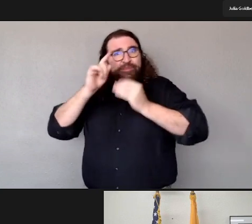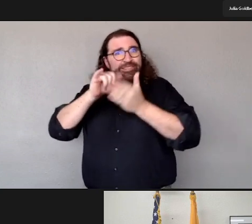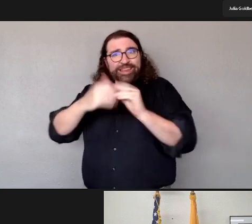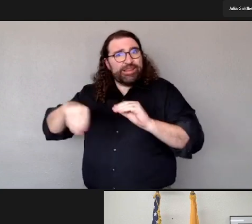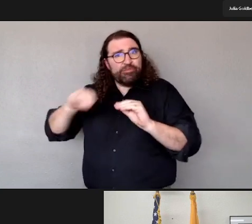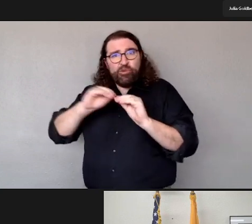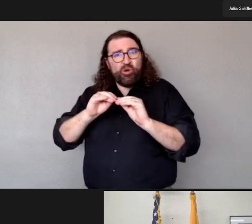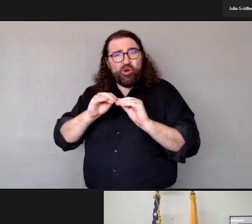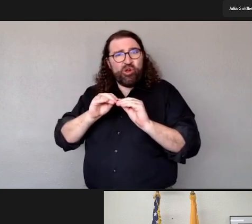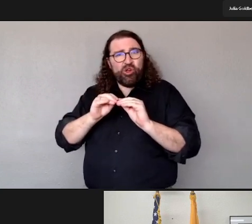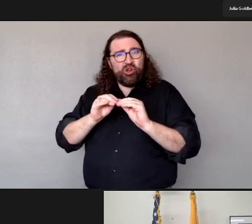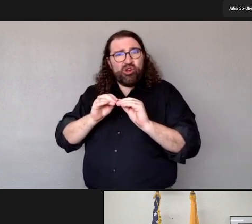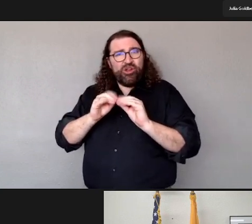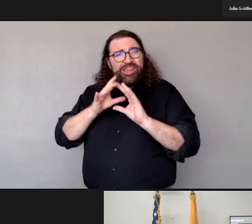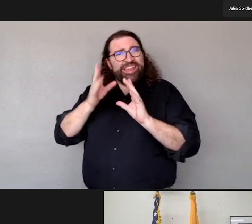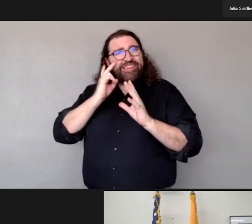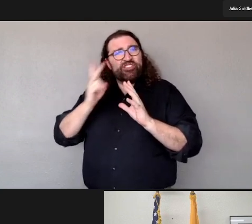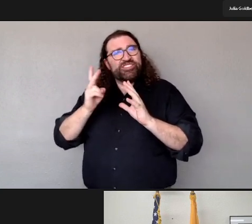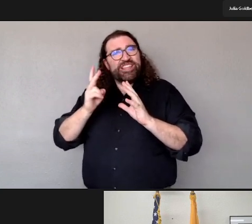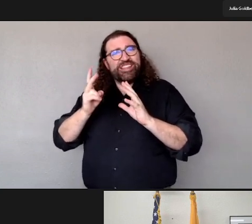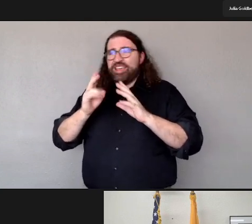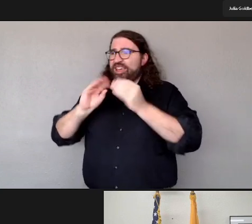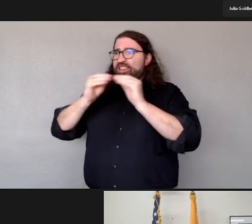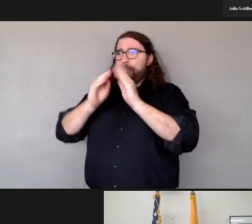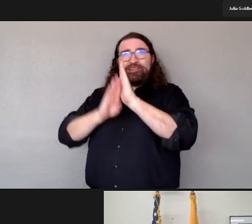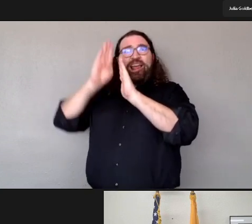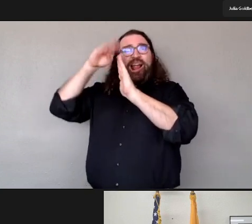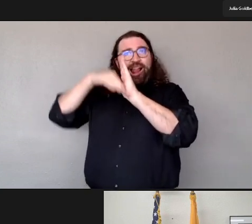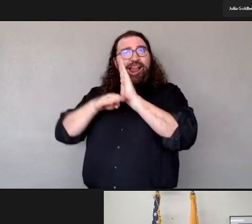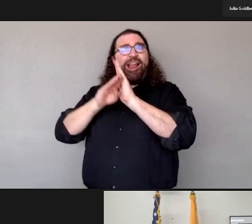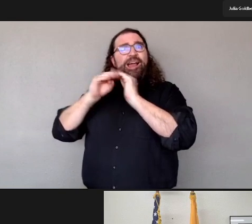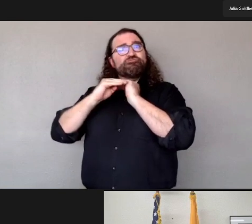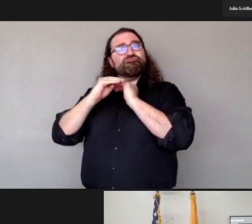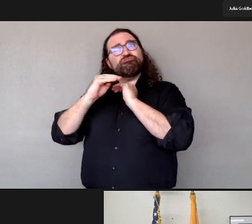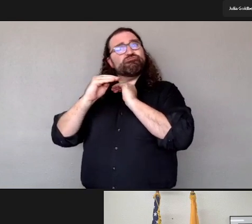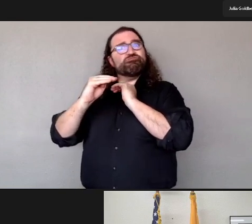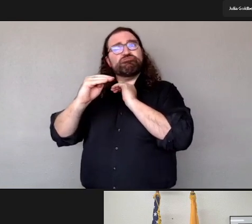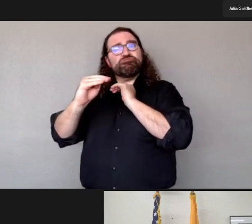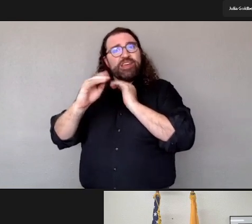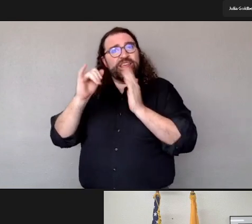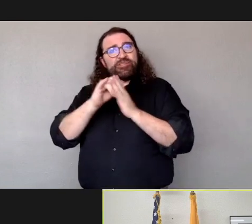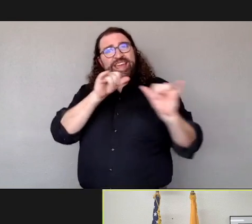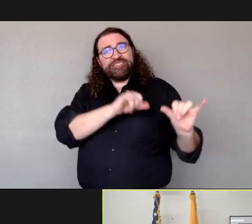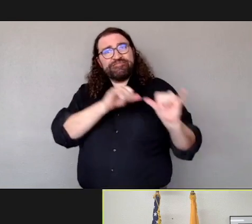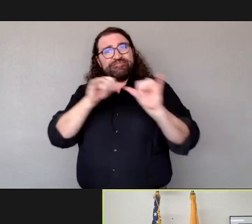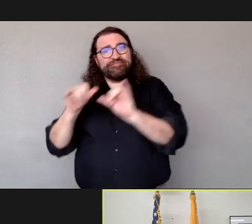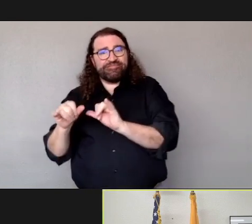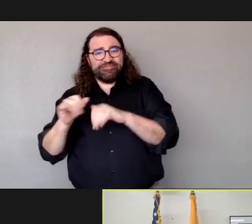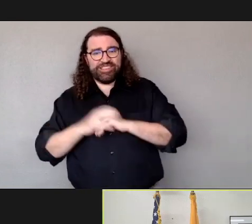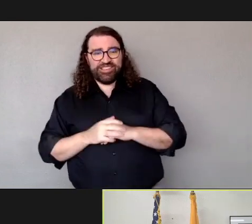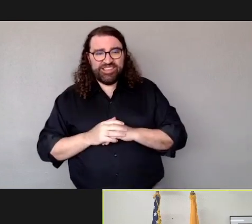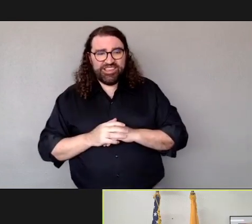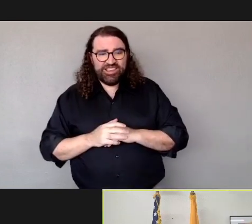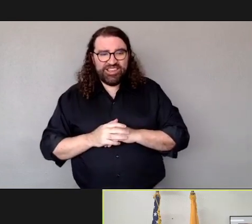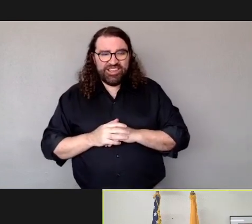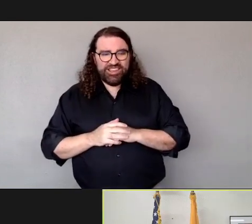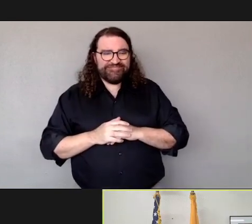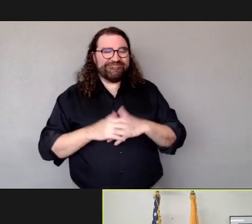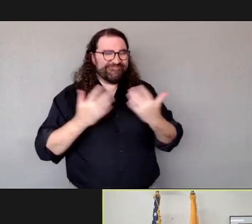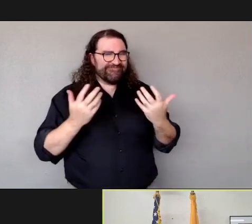when you talked about a plateau, if that was kind of synonymous with endemicity. No, I think we've been